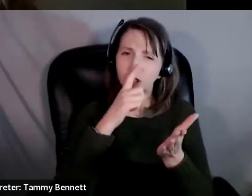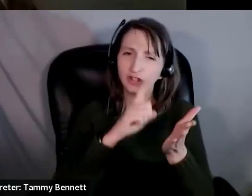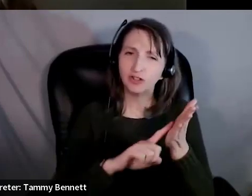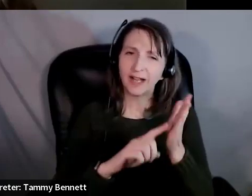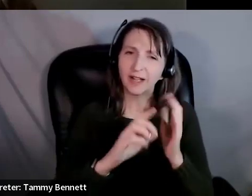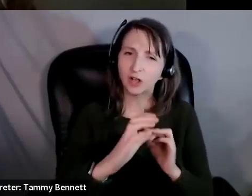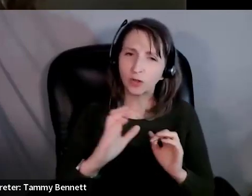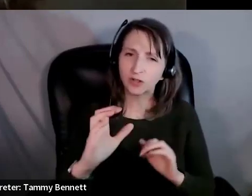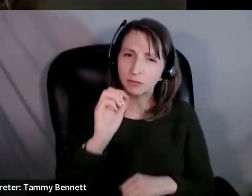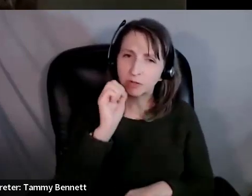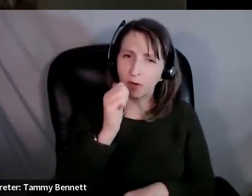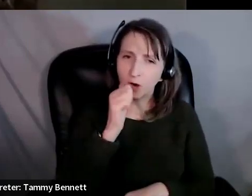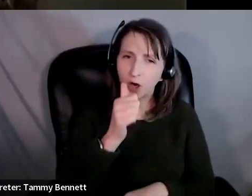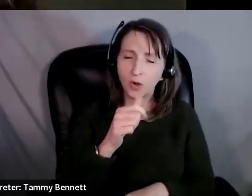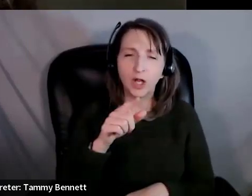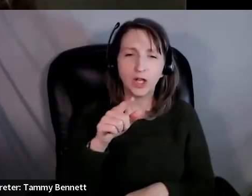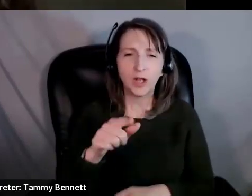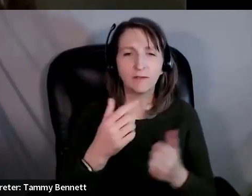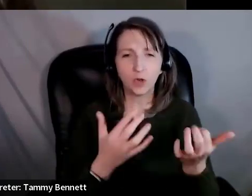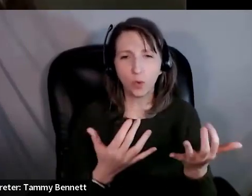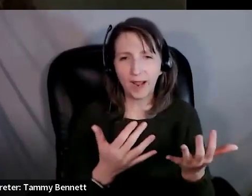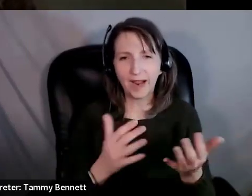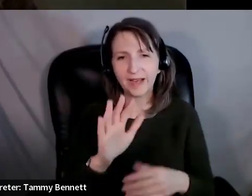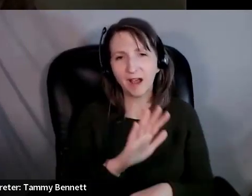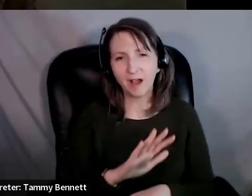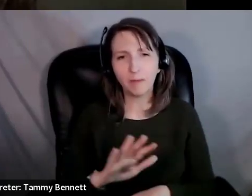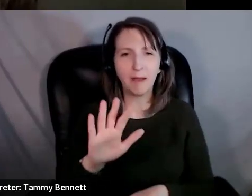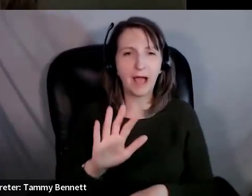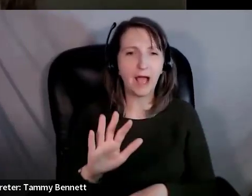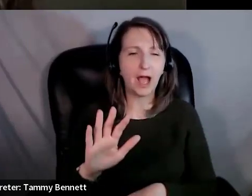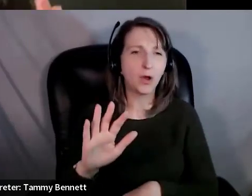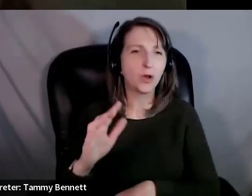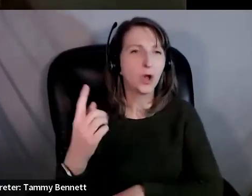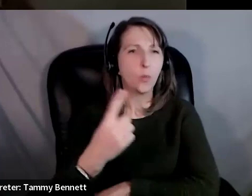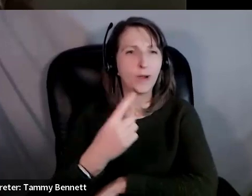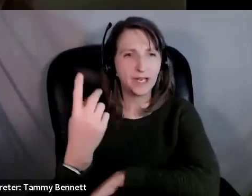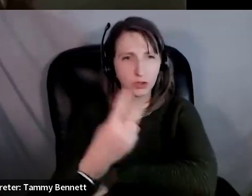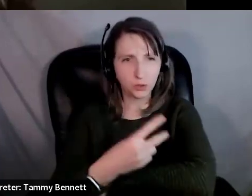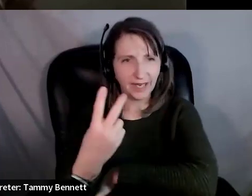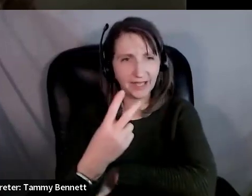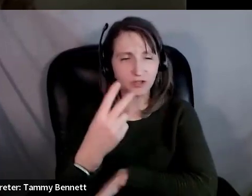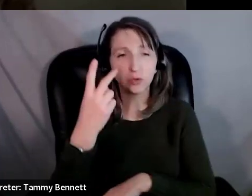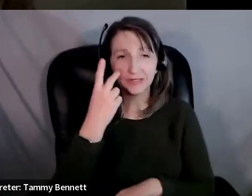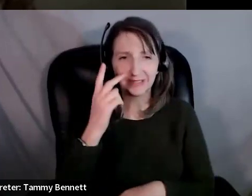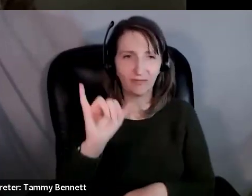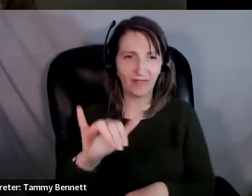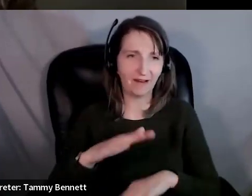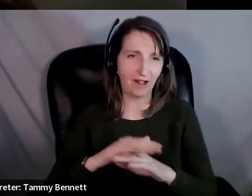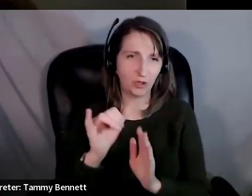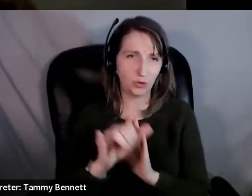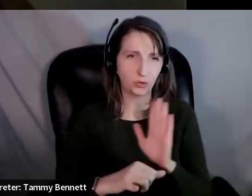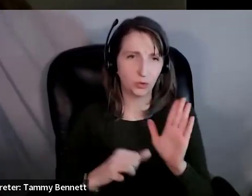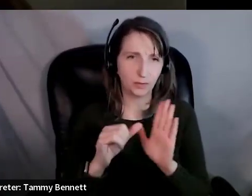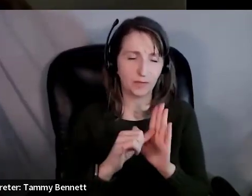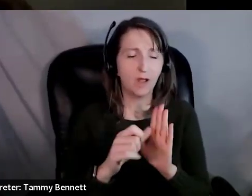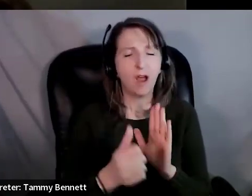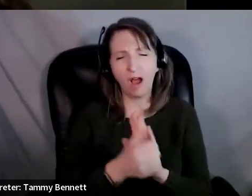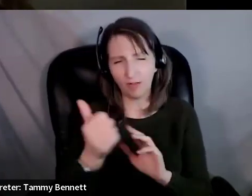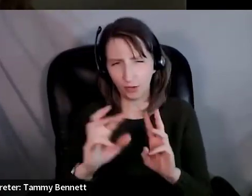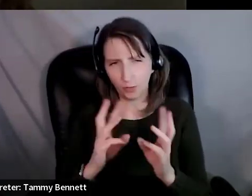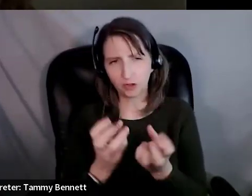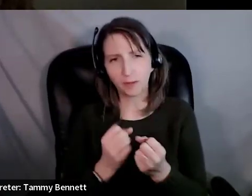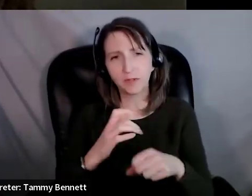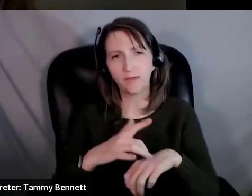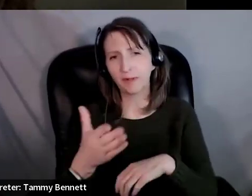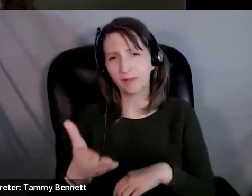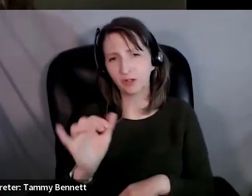24 to 48 hours till you see it on our YouTube list. Um, and then you can see all of our other workshops on there as well. If any of